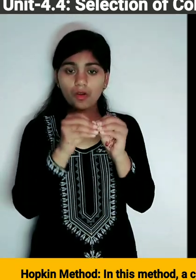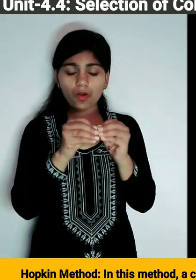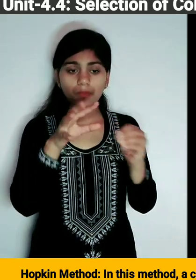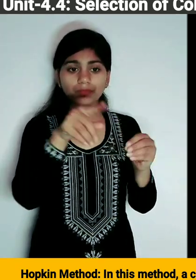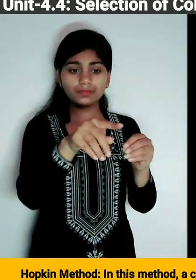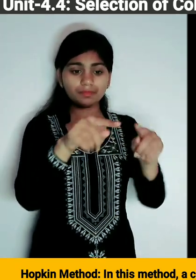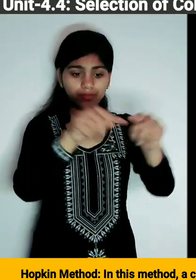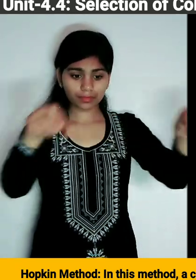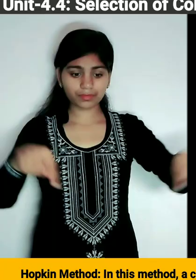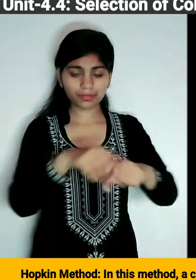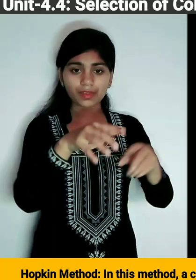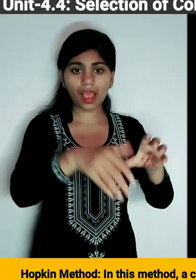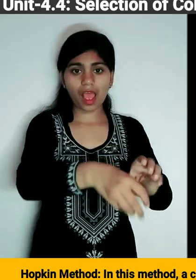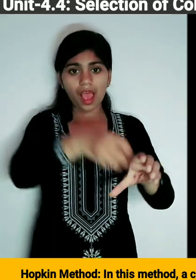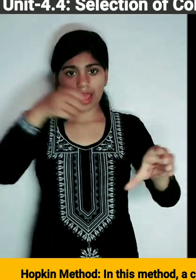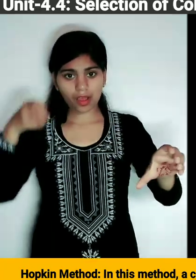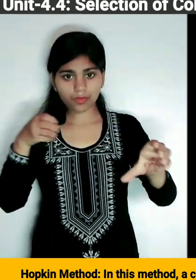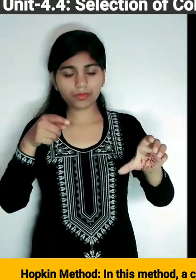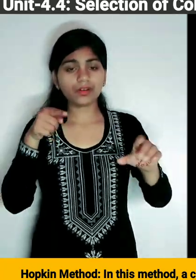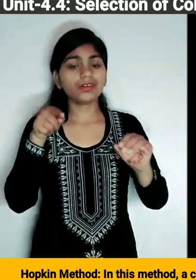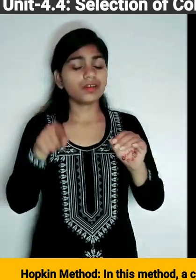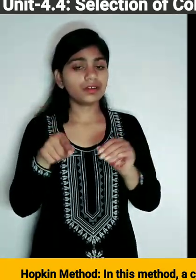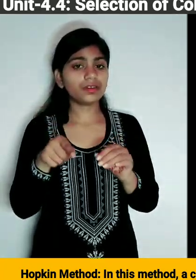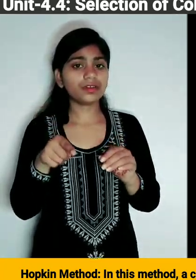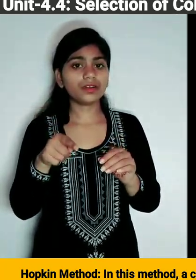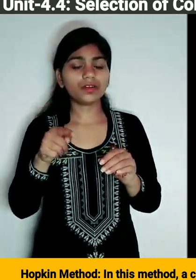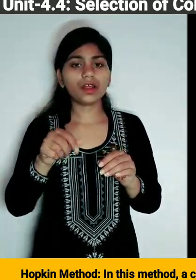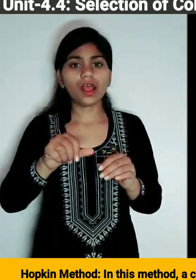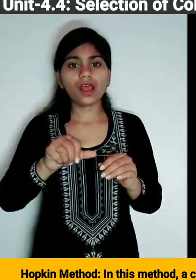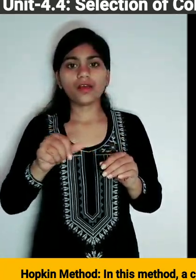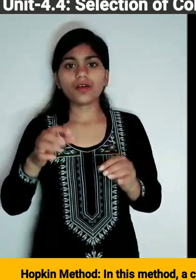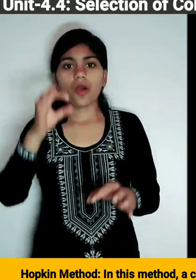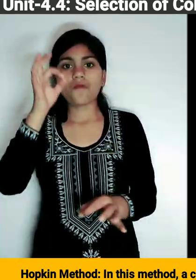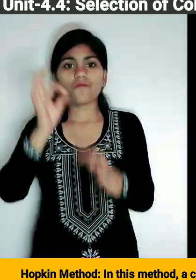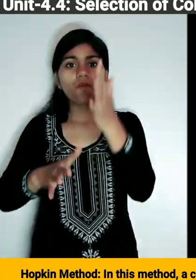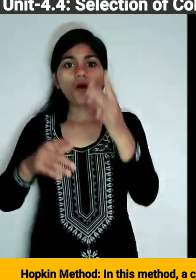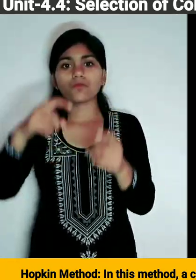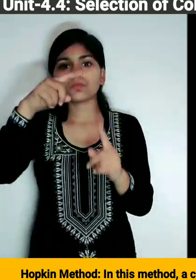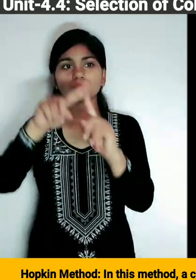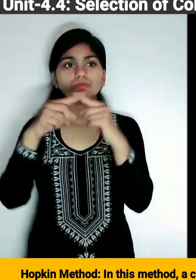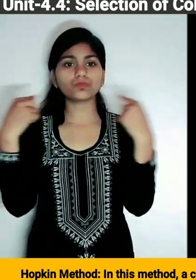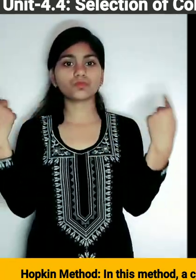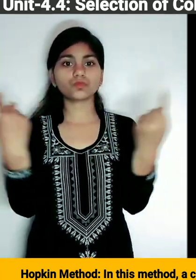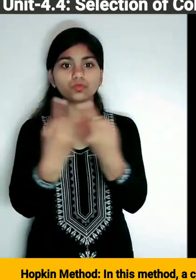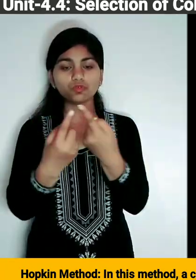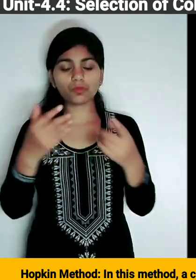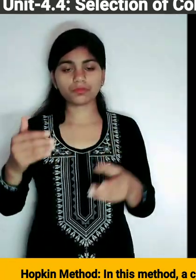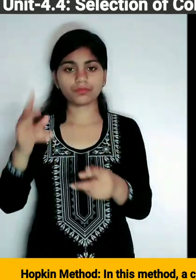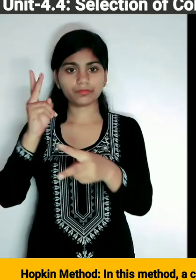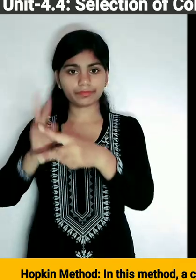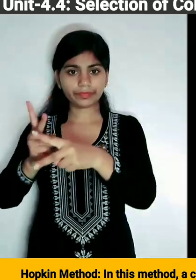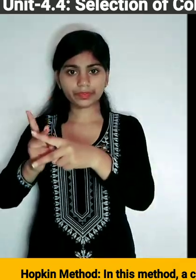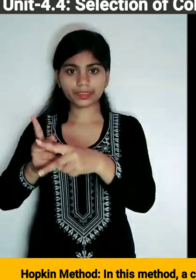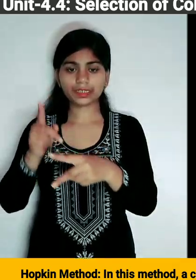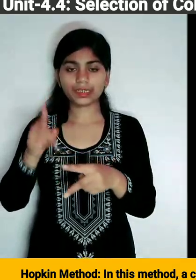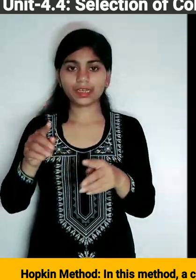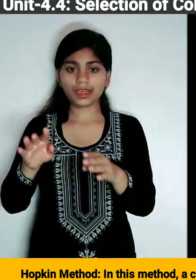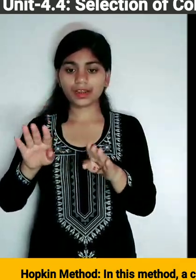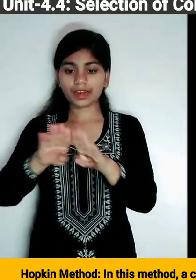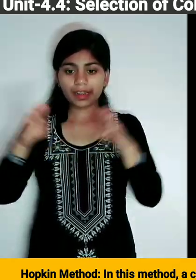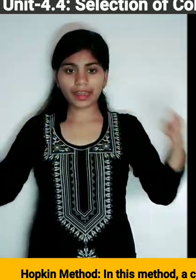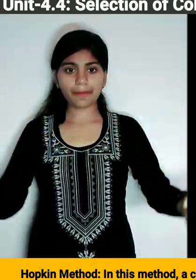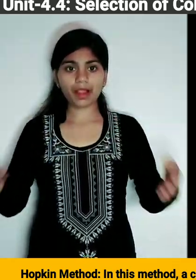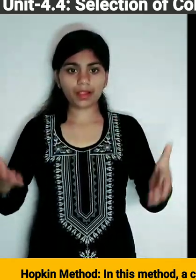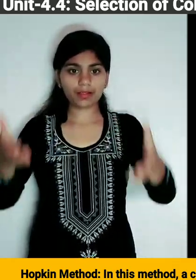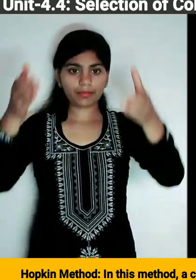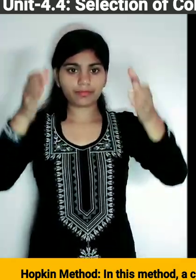taken out of the colony and is brought into a warm room and placed flat